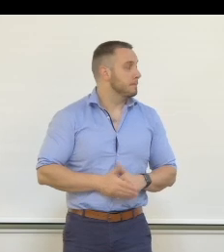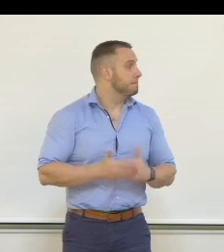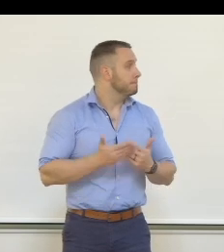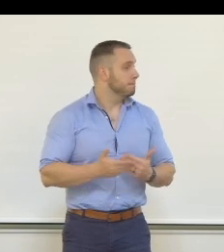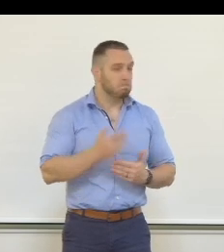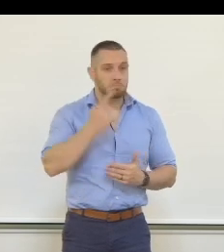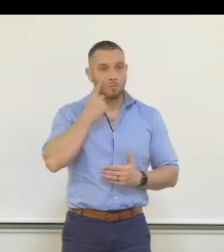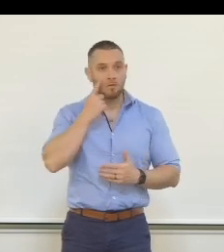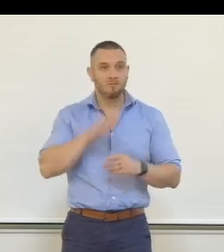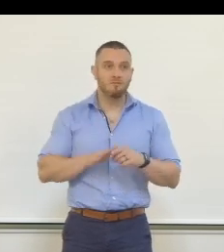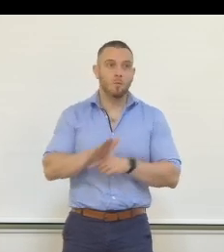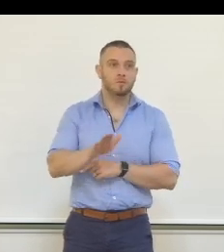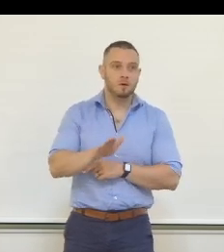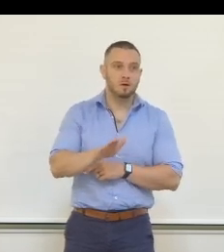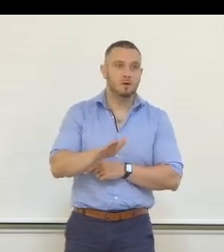looking into the future,